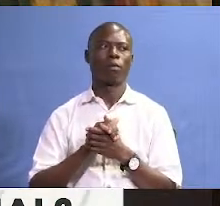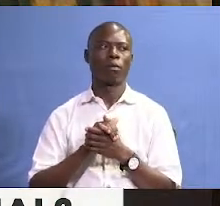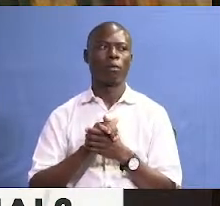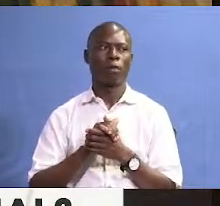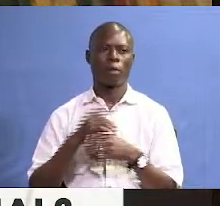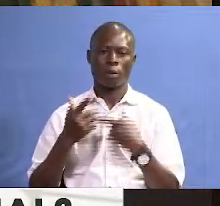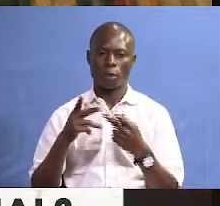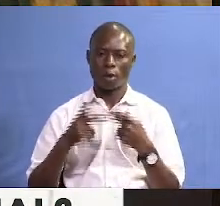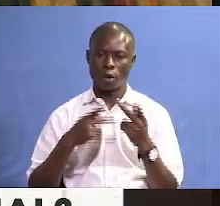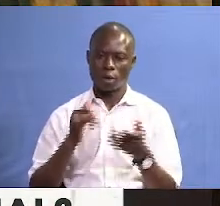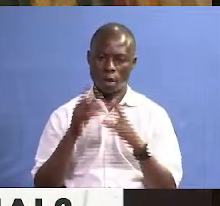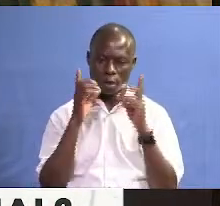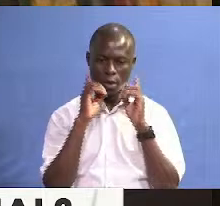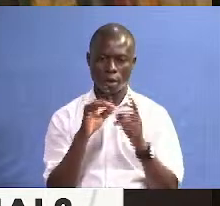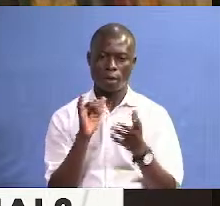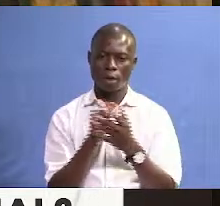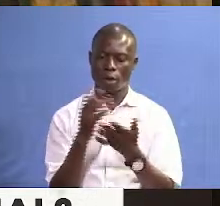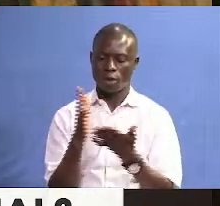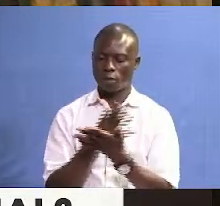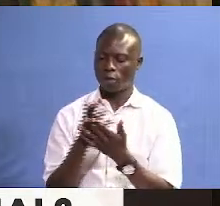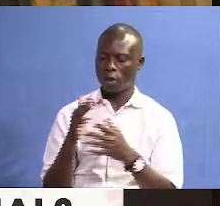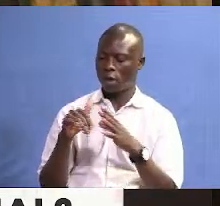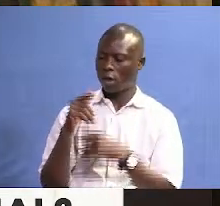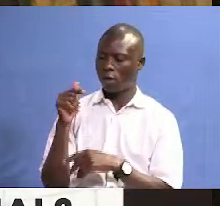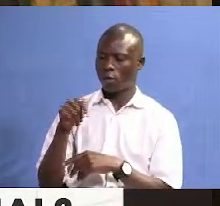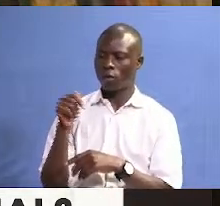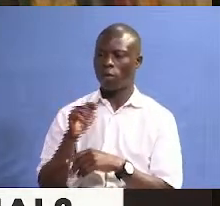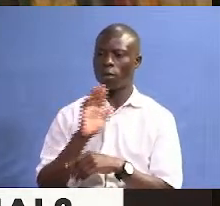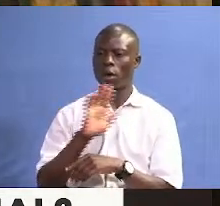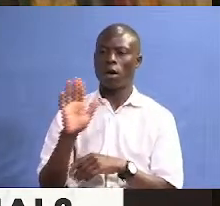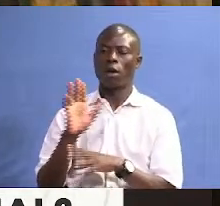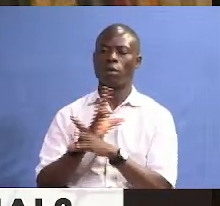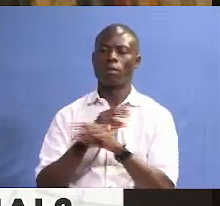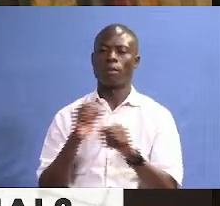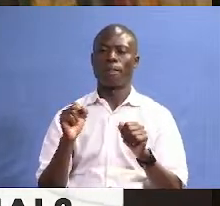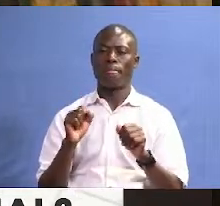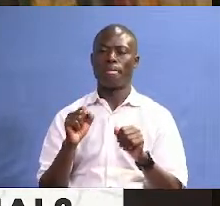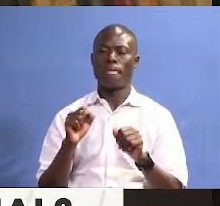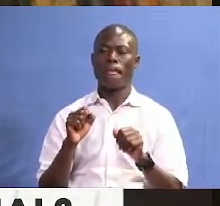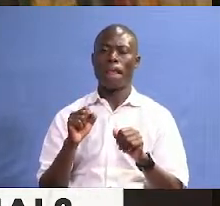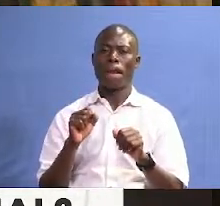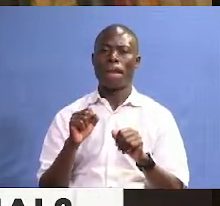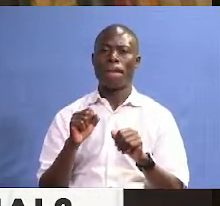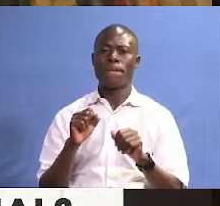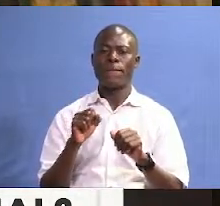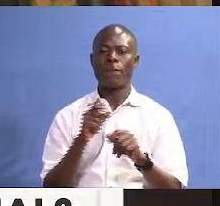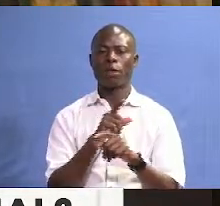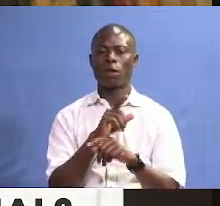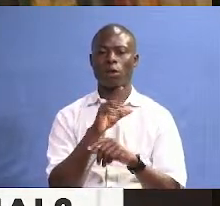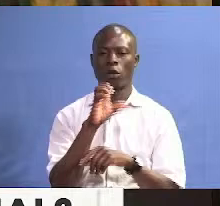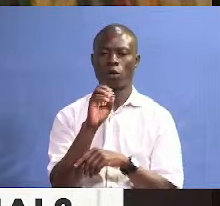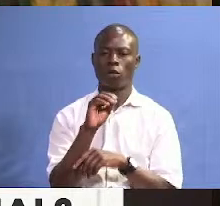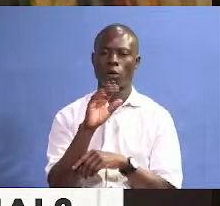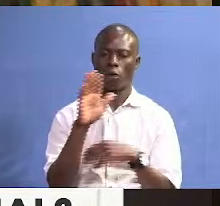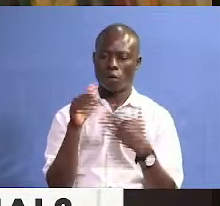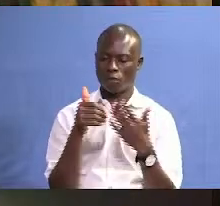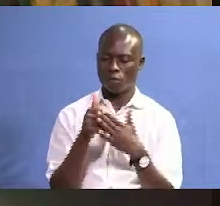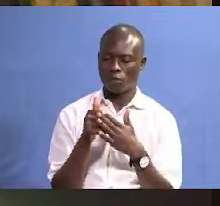preceding the decisions that have been shared out today by His Excellency. So these are